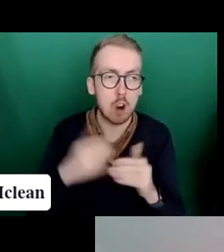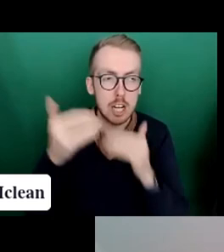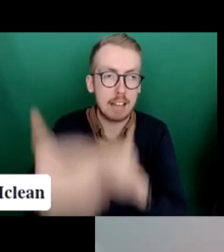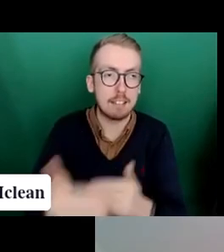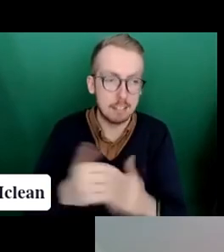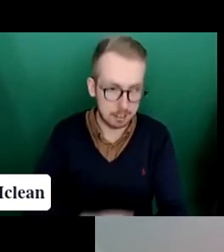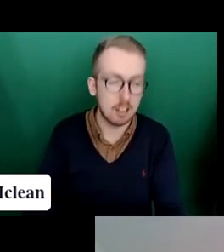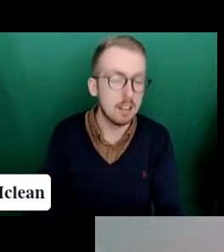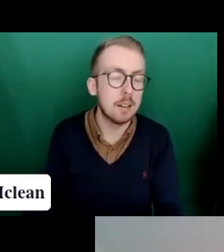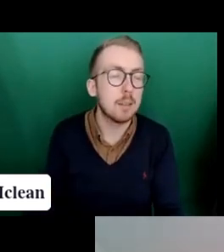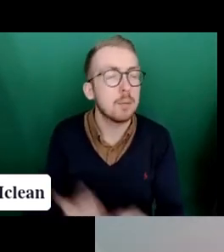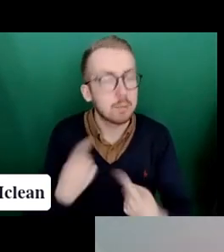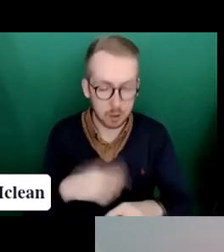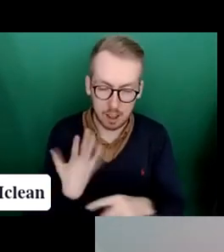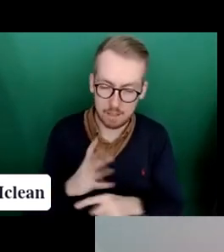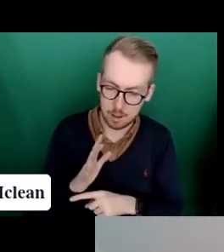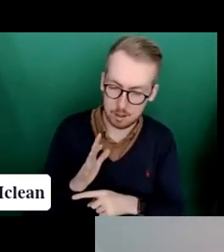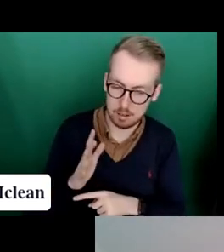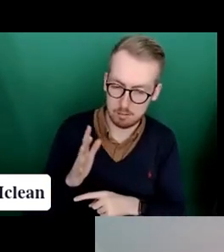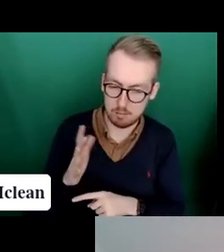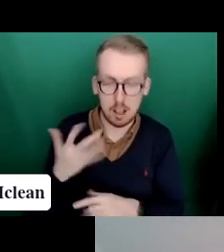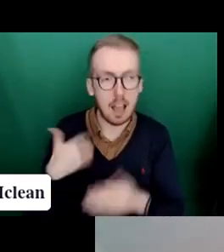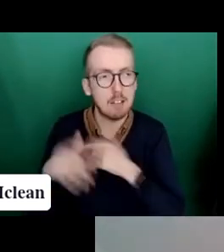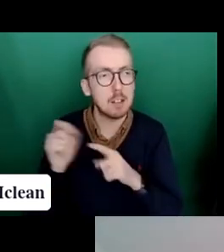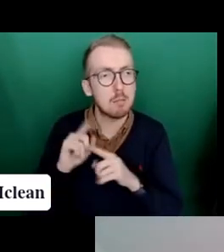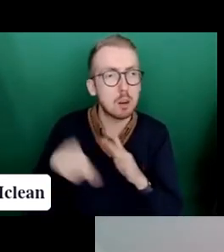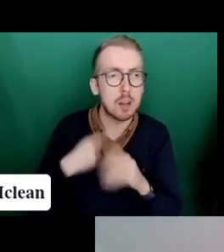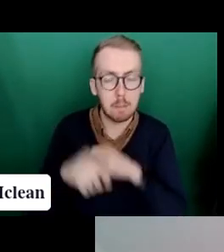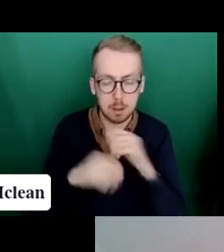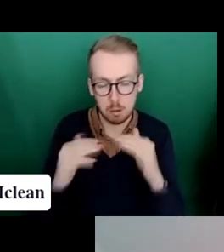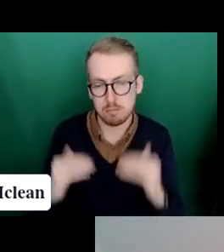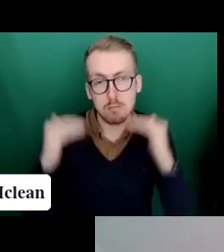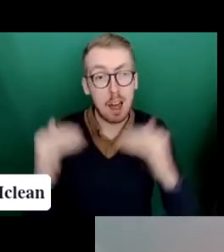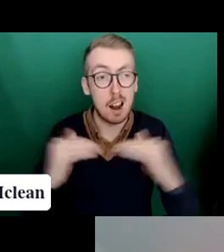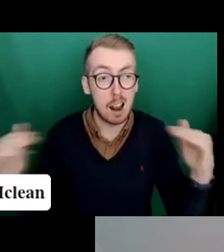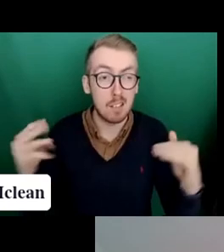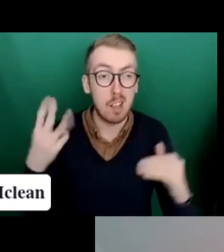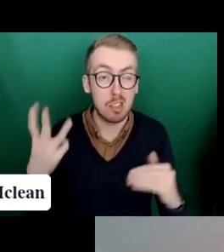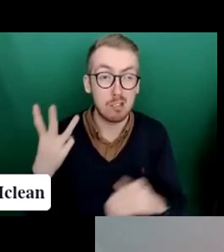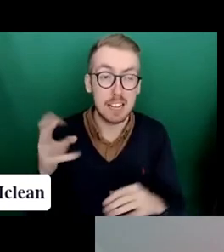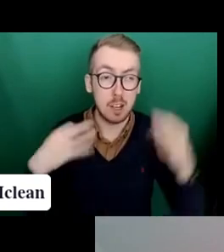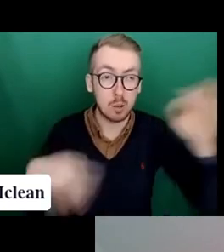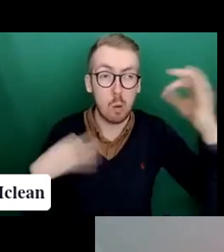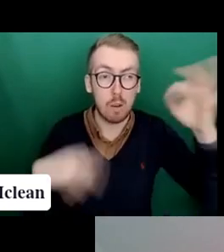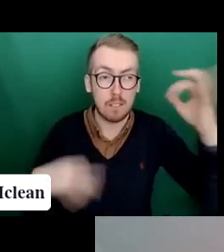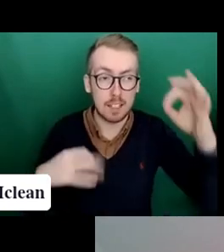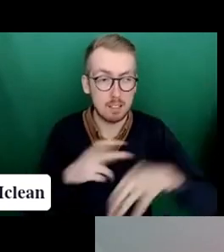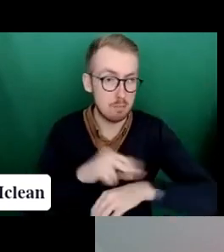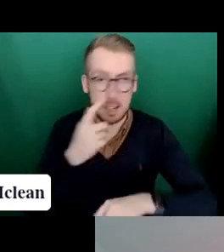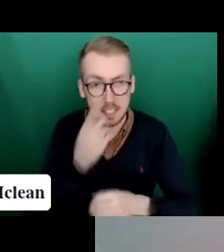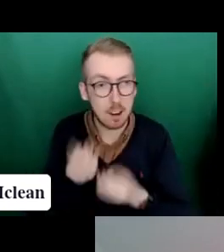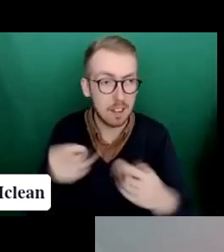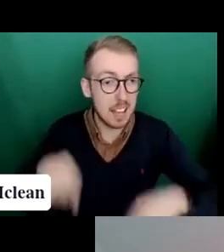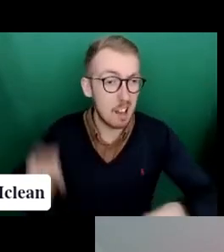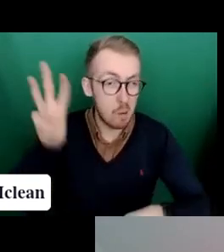pre-apprenticeship piece of work in heritage that moves further into the full level 3 qualification that an apprenticeship could offer within Wales.